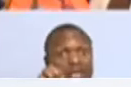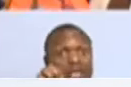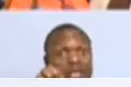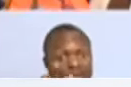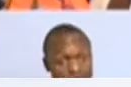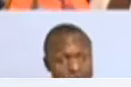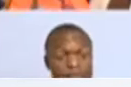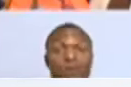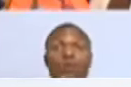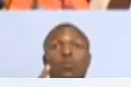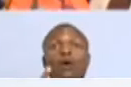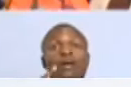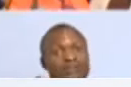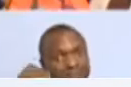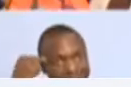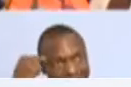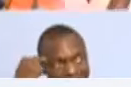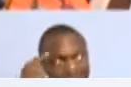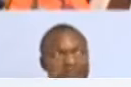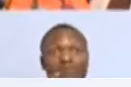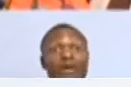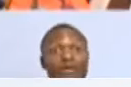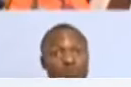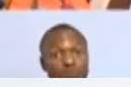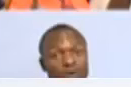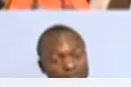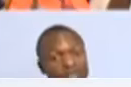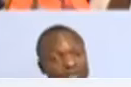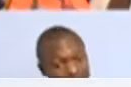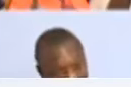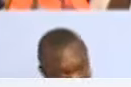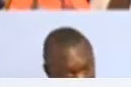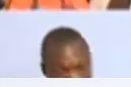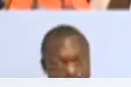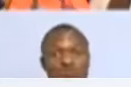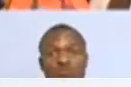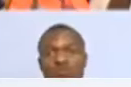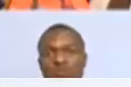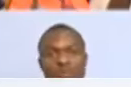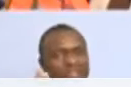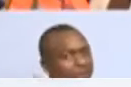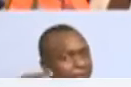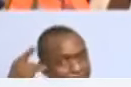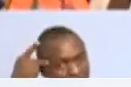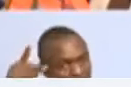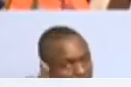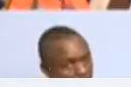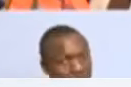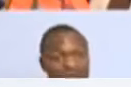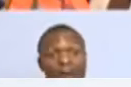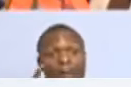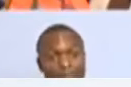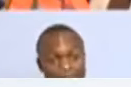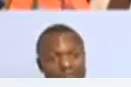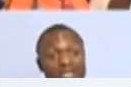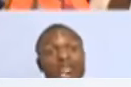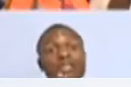we are one government. We should work together. This is not a partisan issue. This is a national